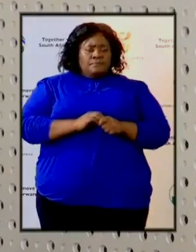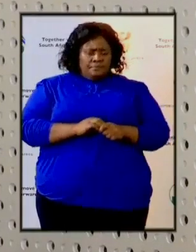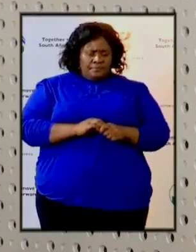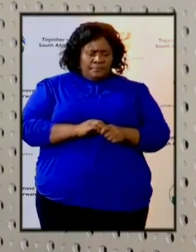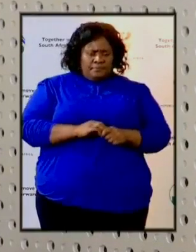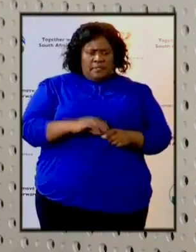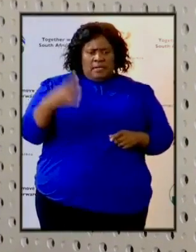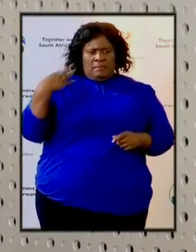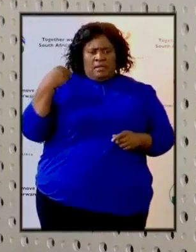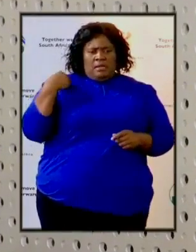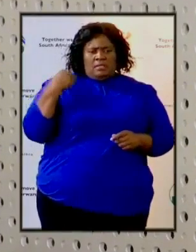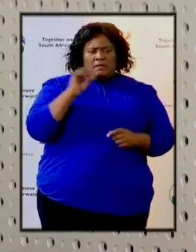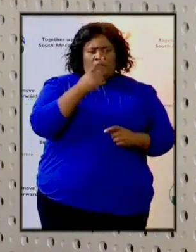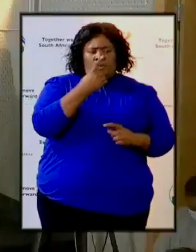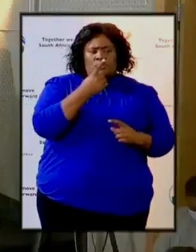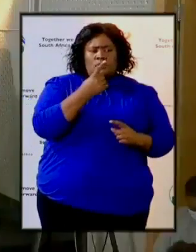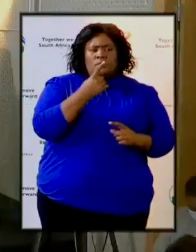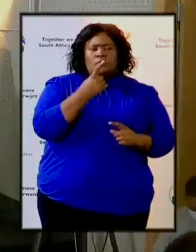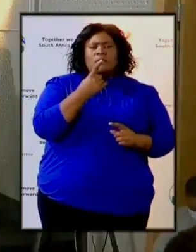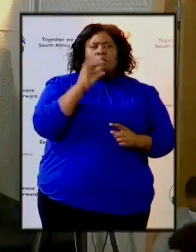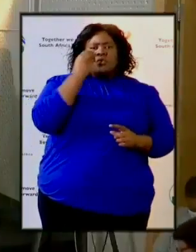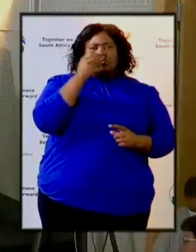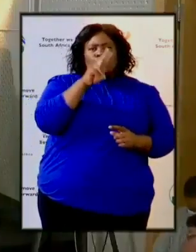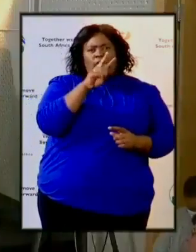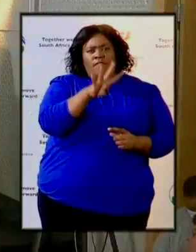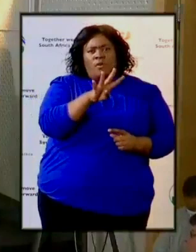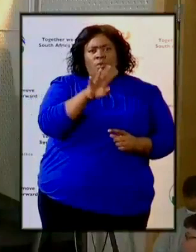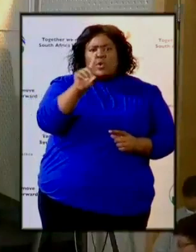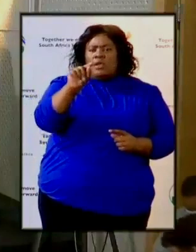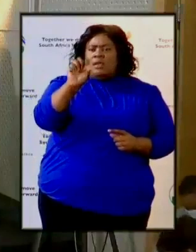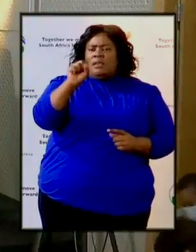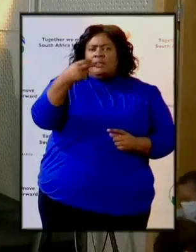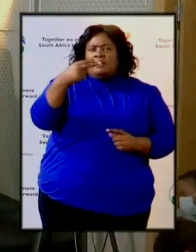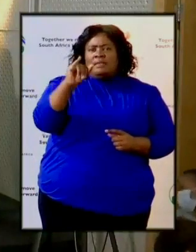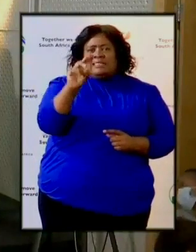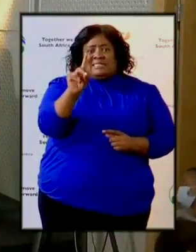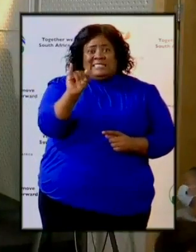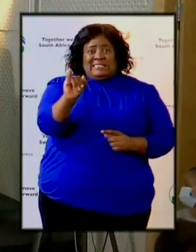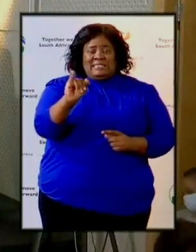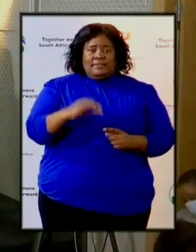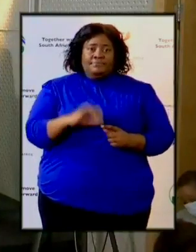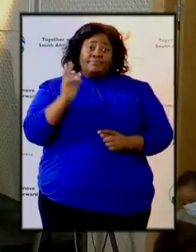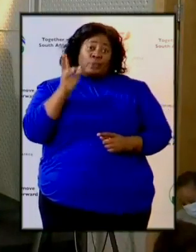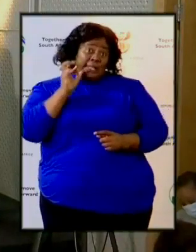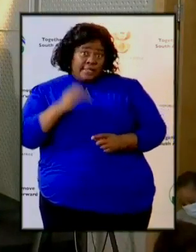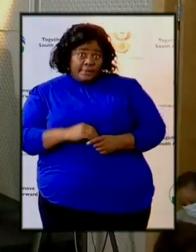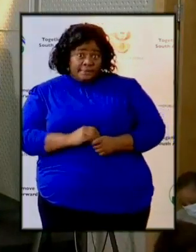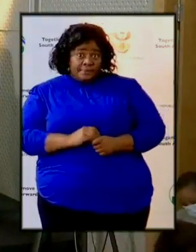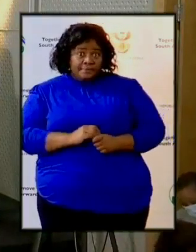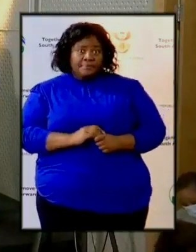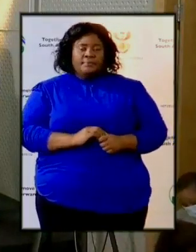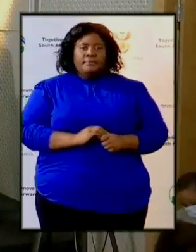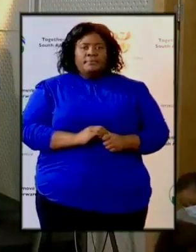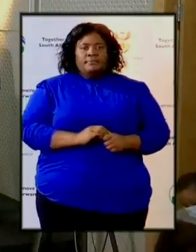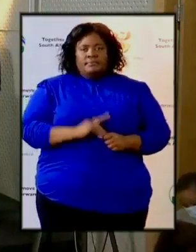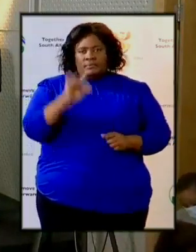First call is Tidi from News 24. Tidi, you are through. We are listening, Tidi.